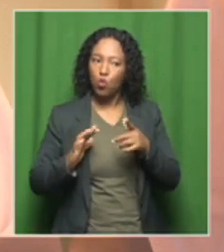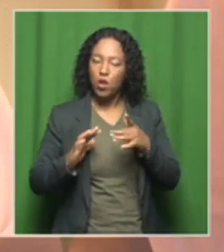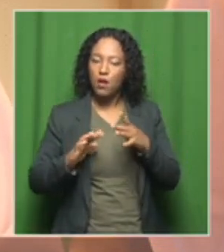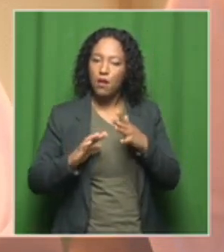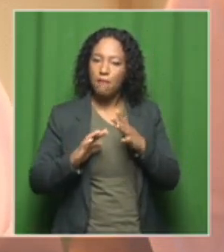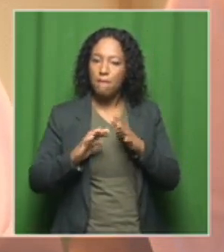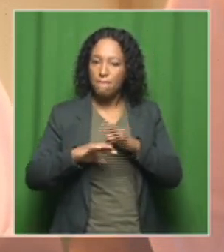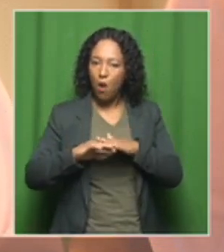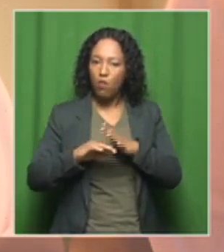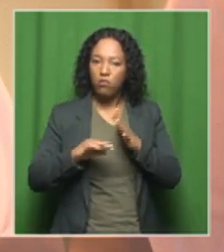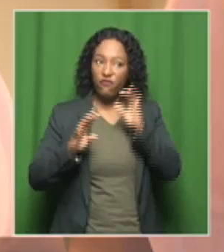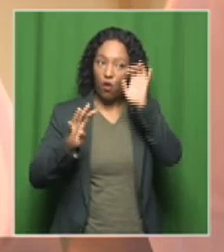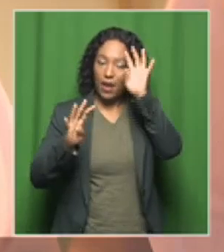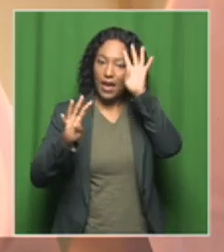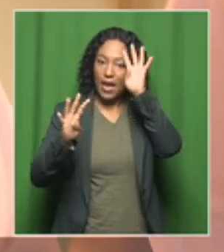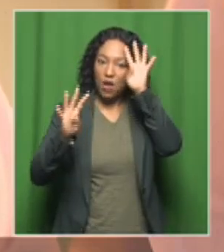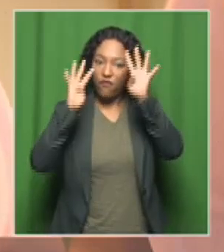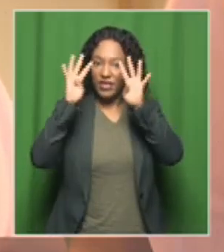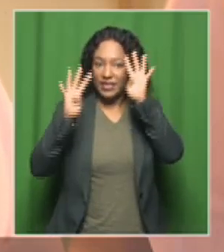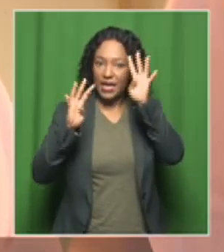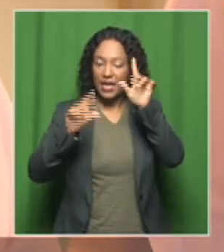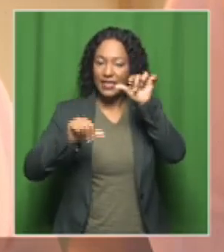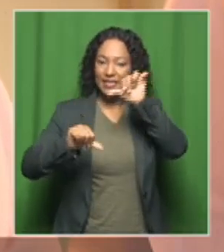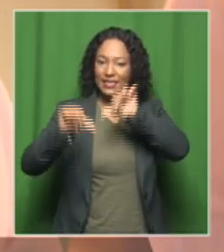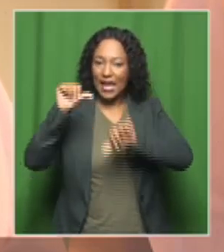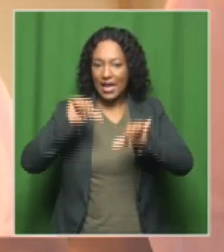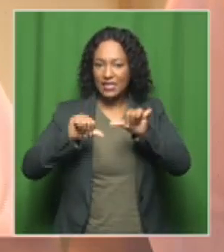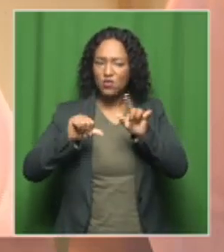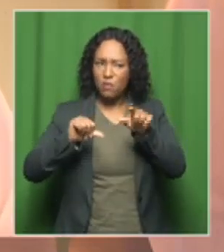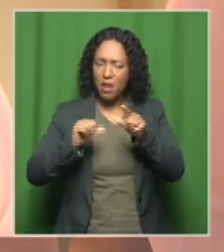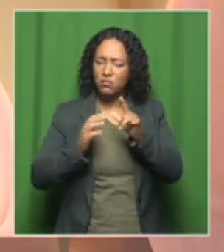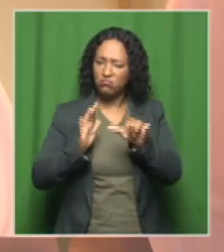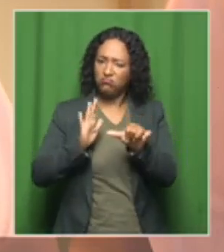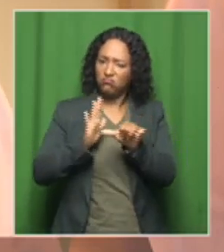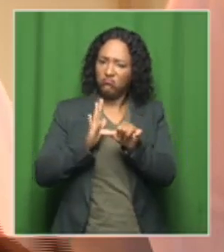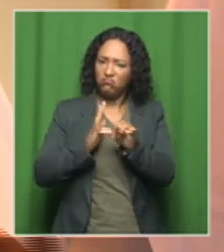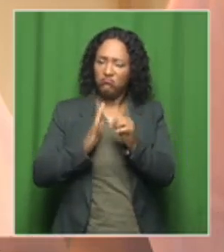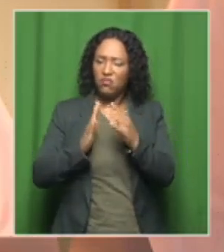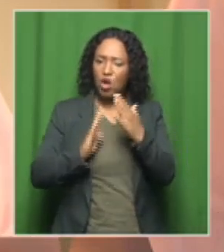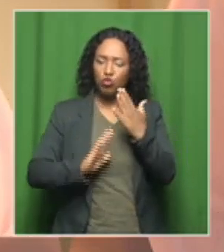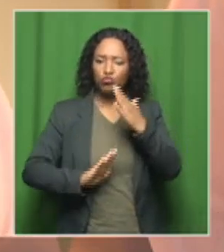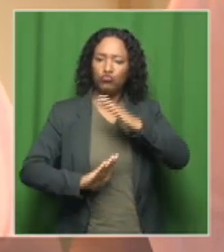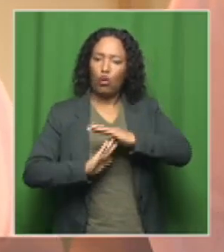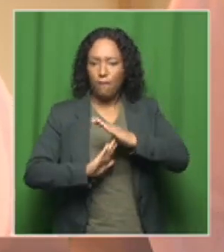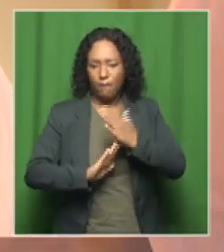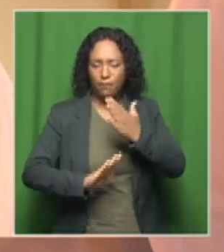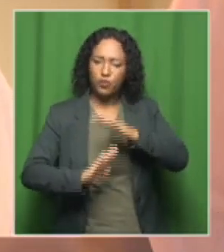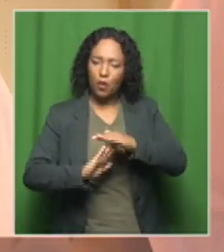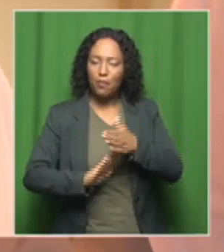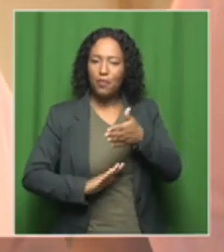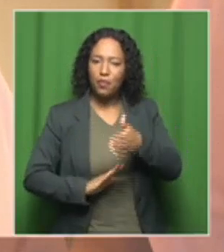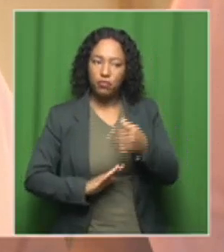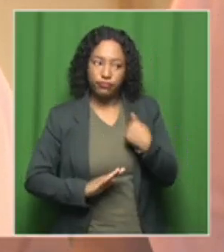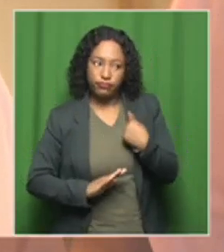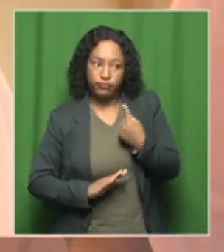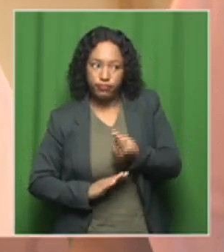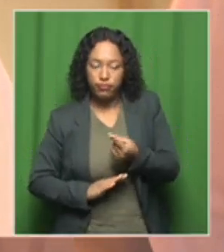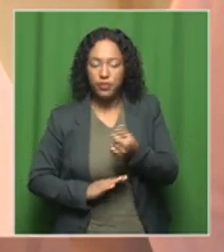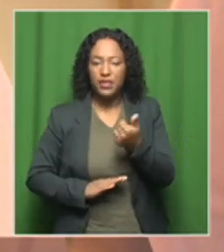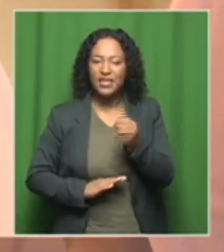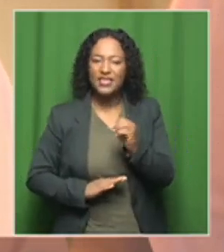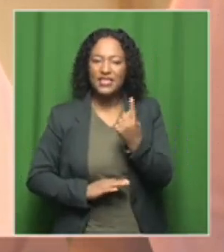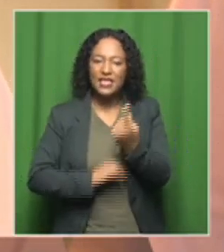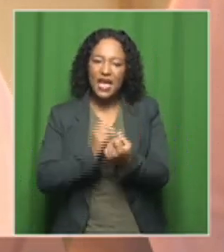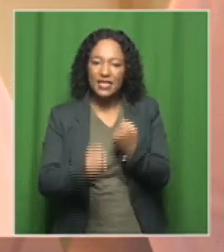of innovation and science. And South Africa has been a leader, has been a trailblazer 60 years ago, and we want to remain